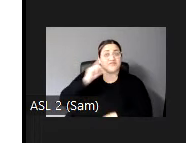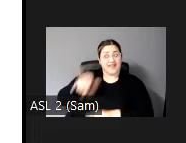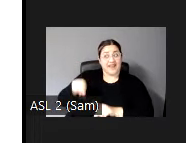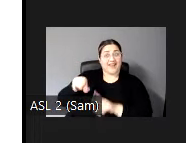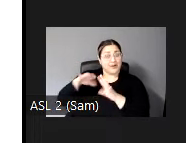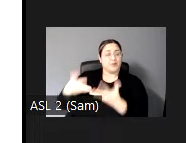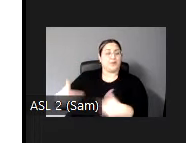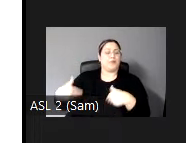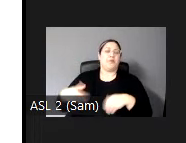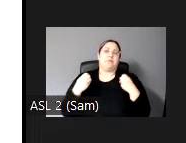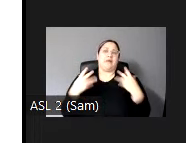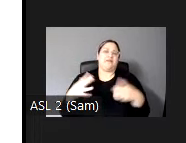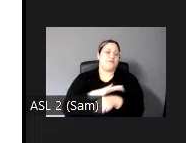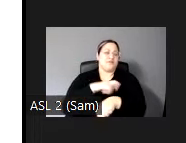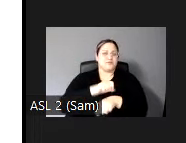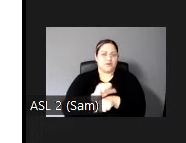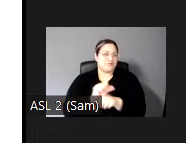time.